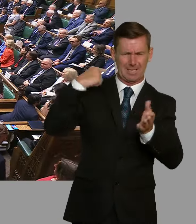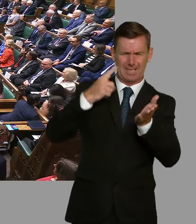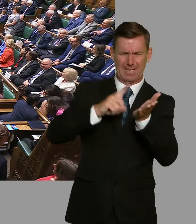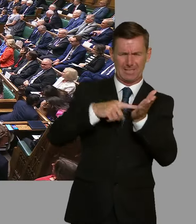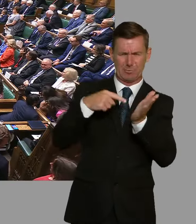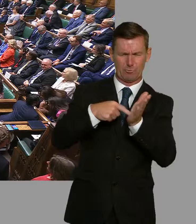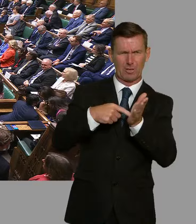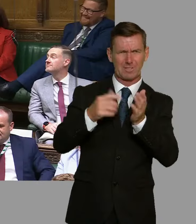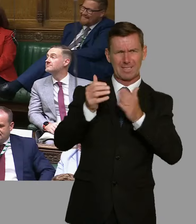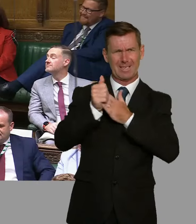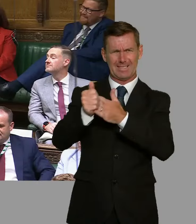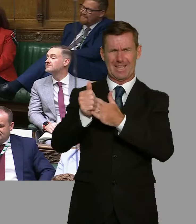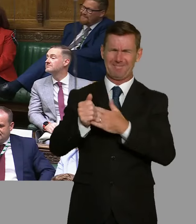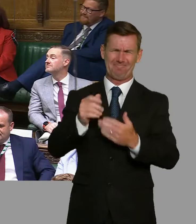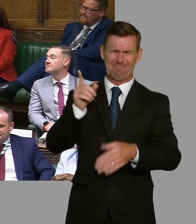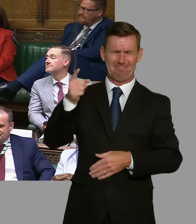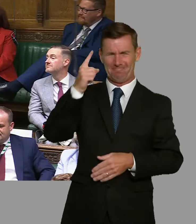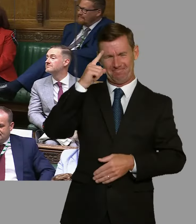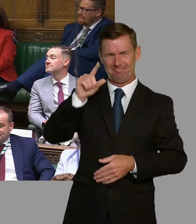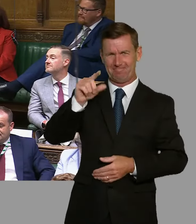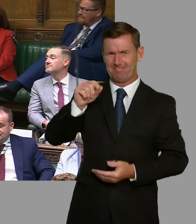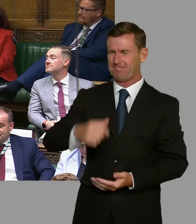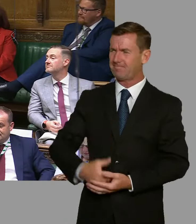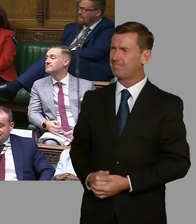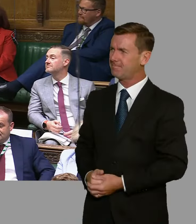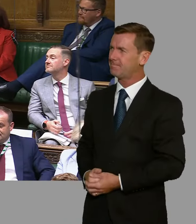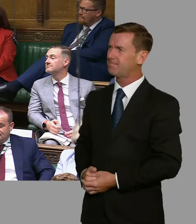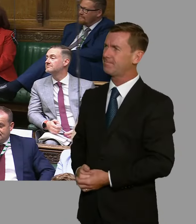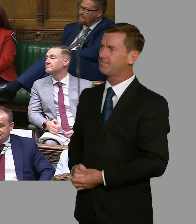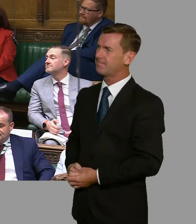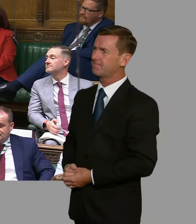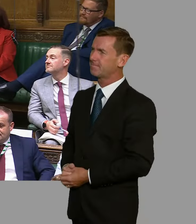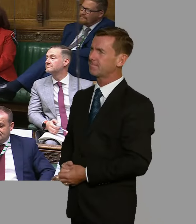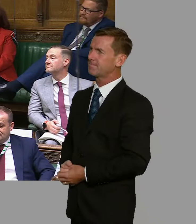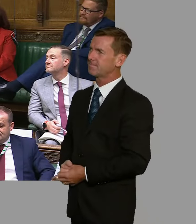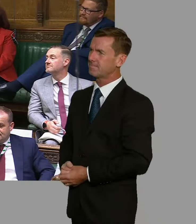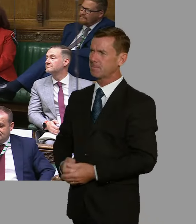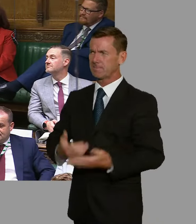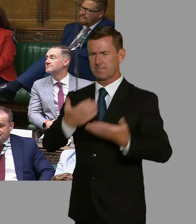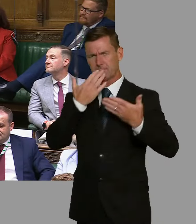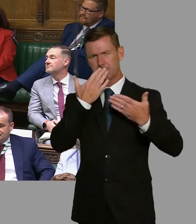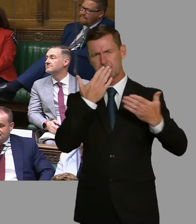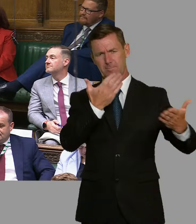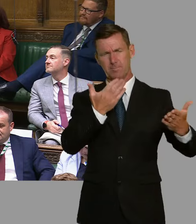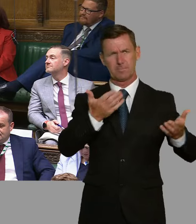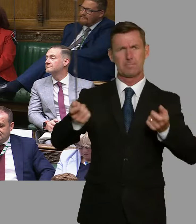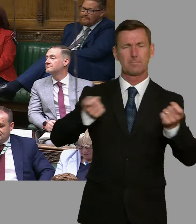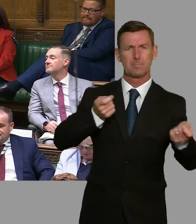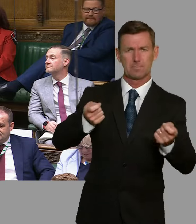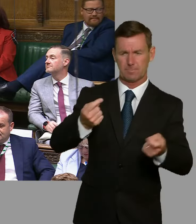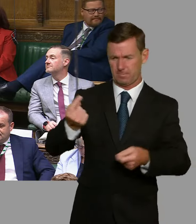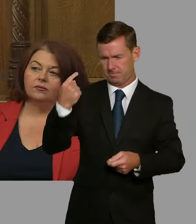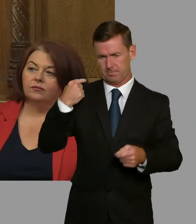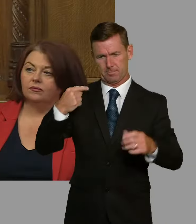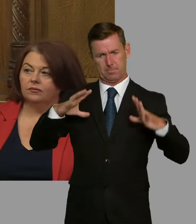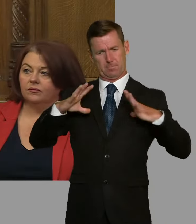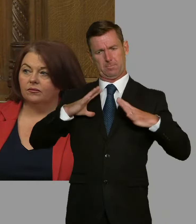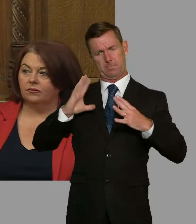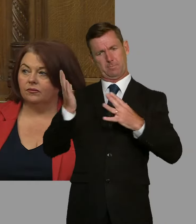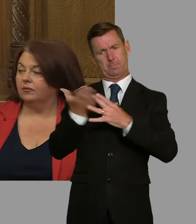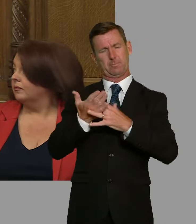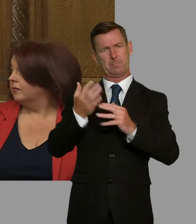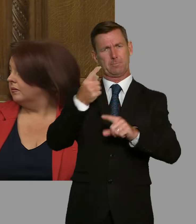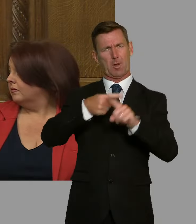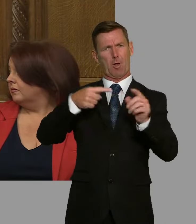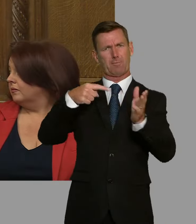Thank you, Mr. Speaker. During recess, I visited Scottish Action for Mental Health's Redhall Walled Garden, which I'm proud to say is